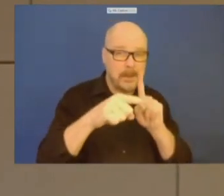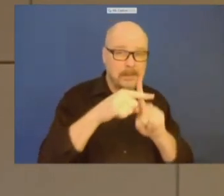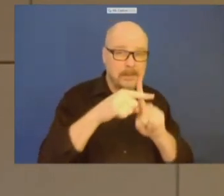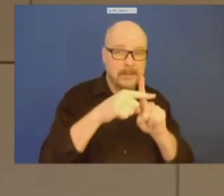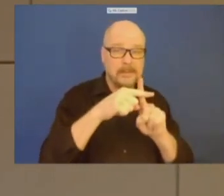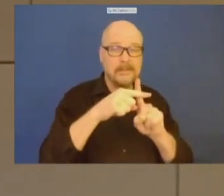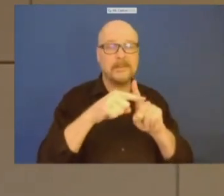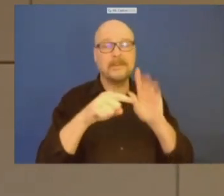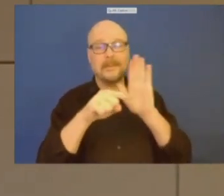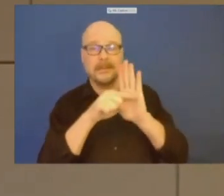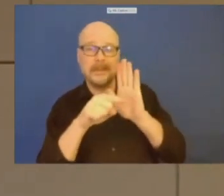expects to see more outbreaks.